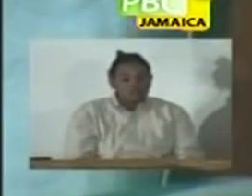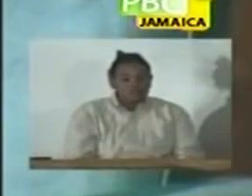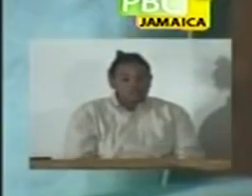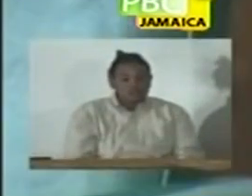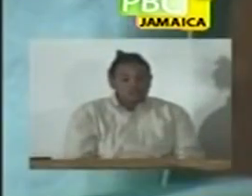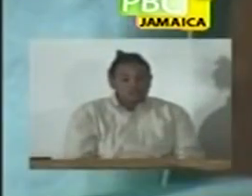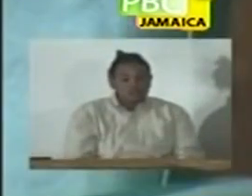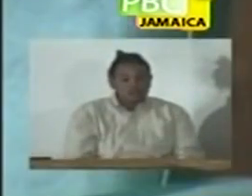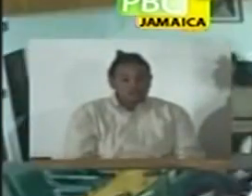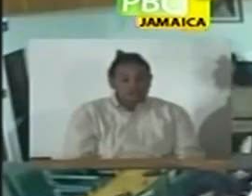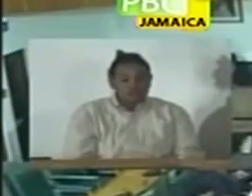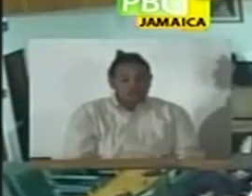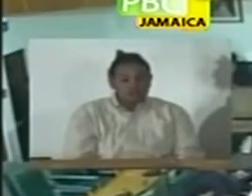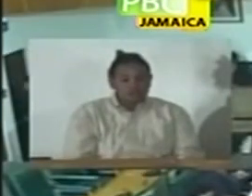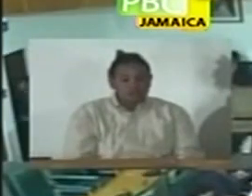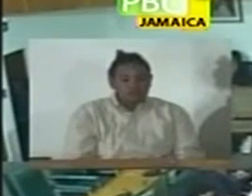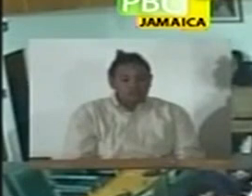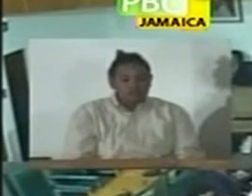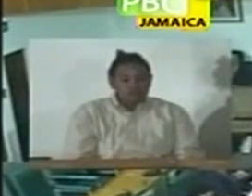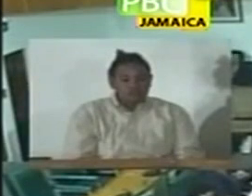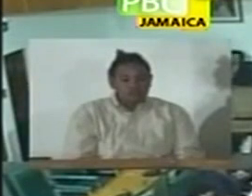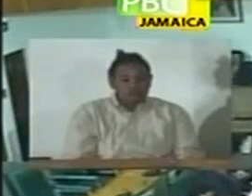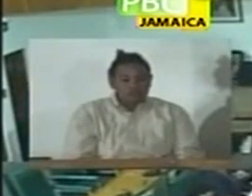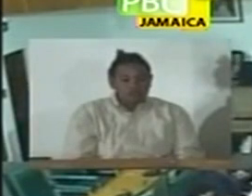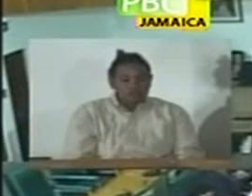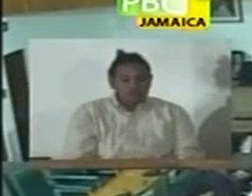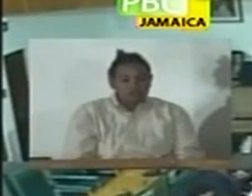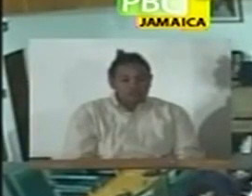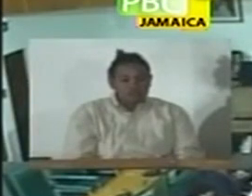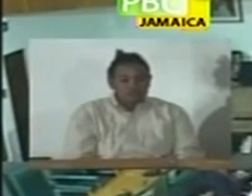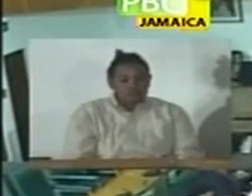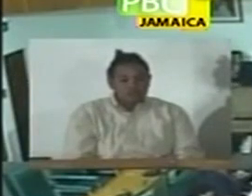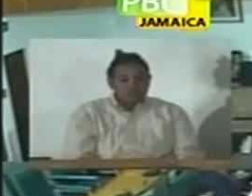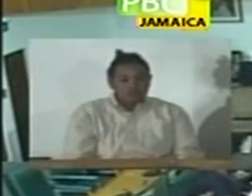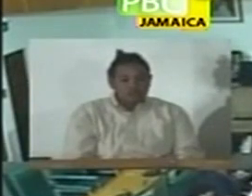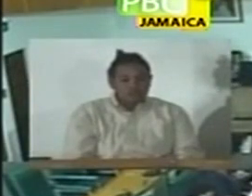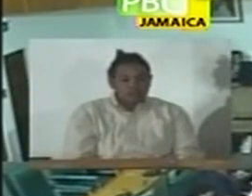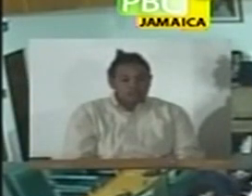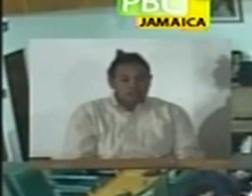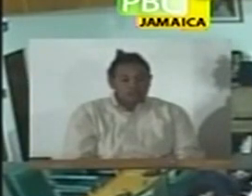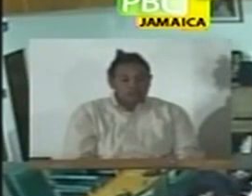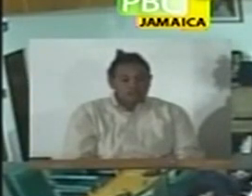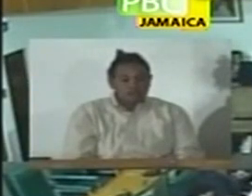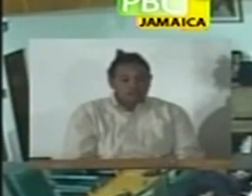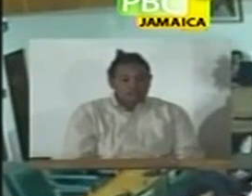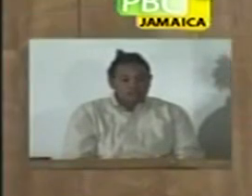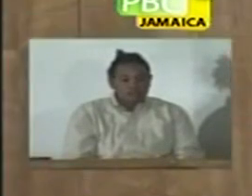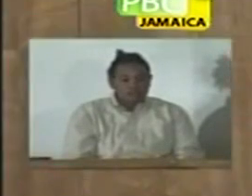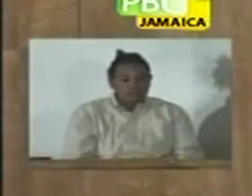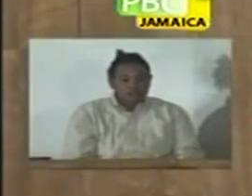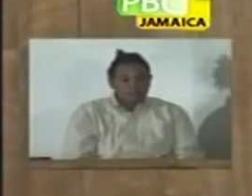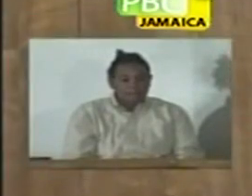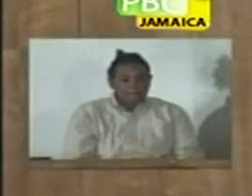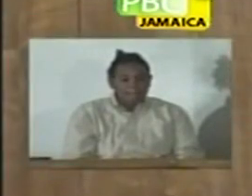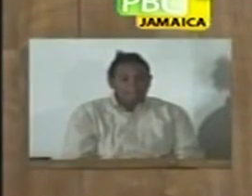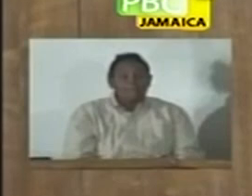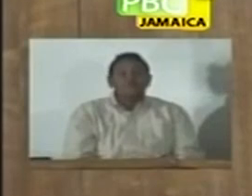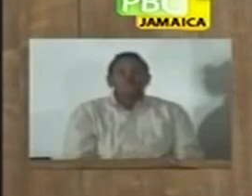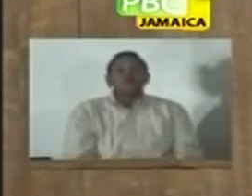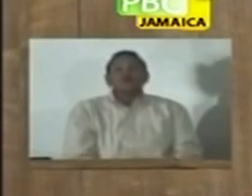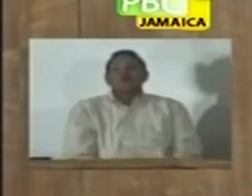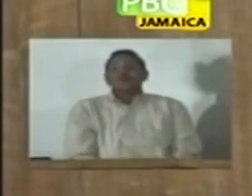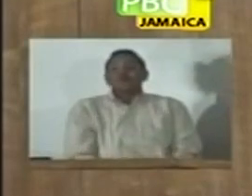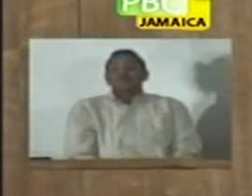Senator Brown, continue. You just get up, everybody get up and answer. So, Mr. President, again I ask your guidance. Am